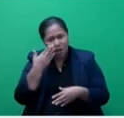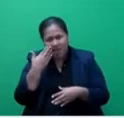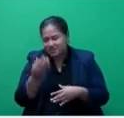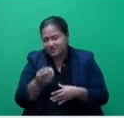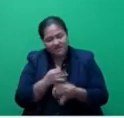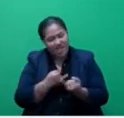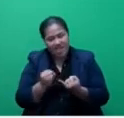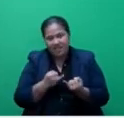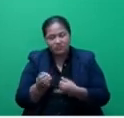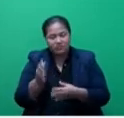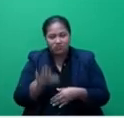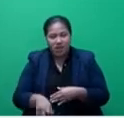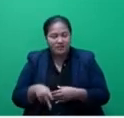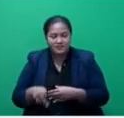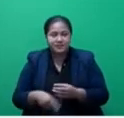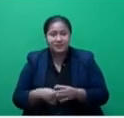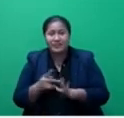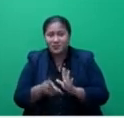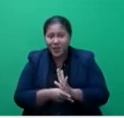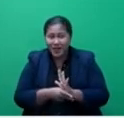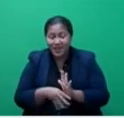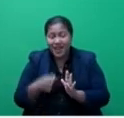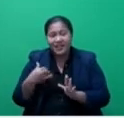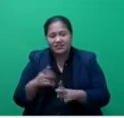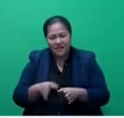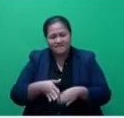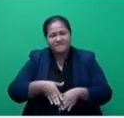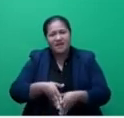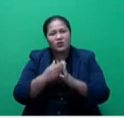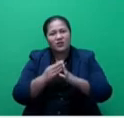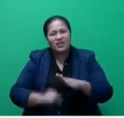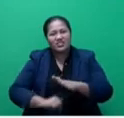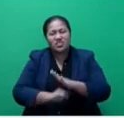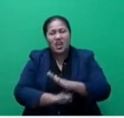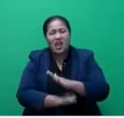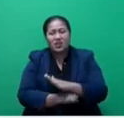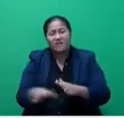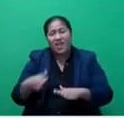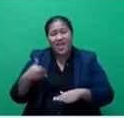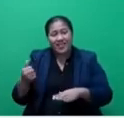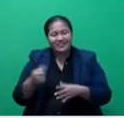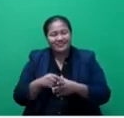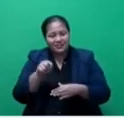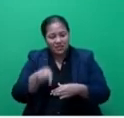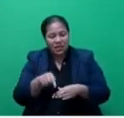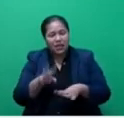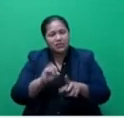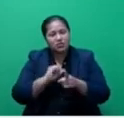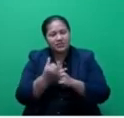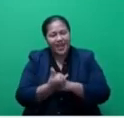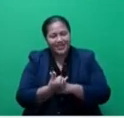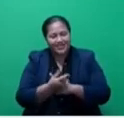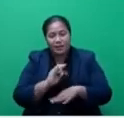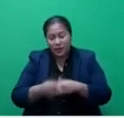poor. Primary health care is the foundation of health and well-being and socio-economic development in society.